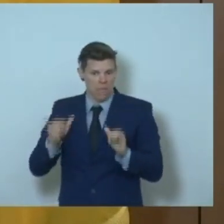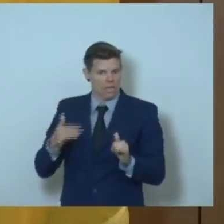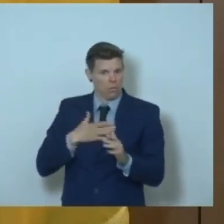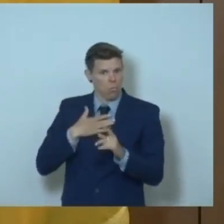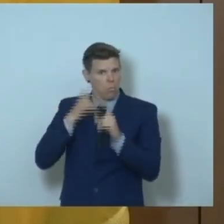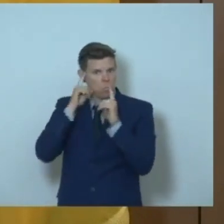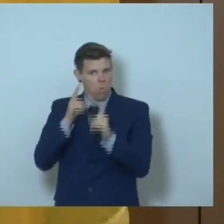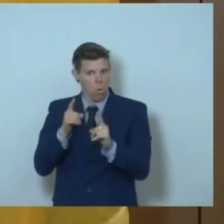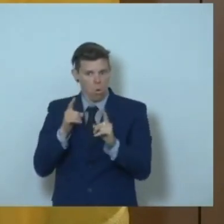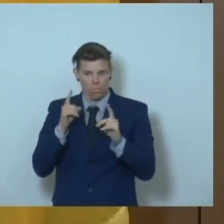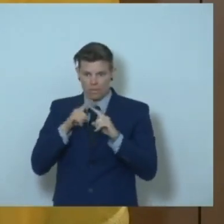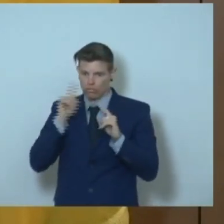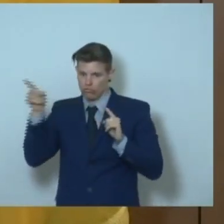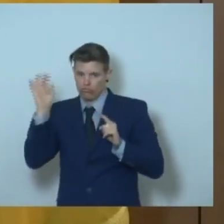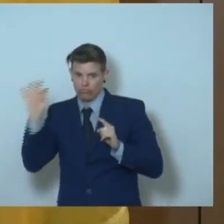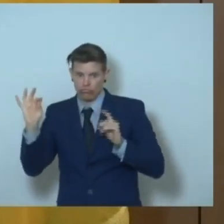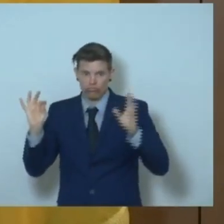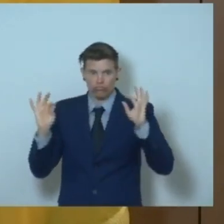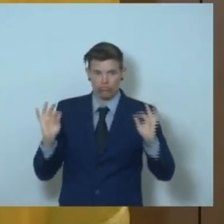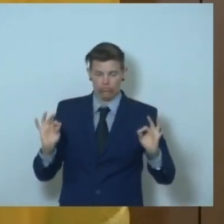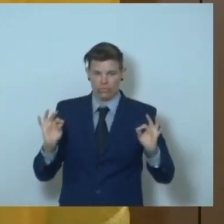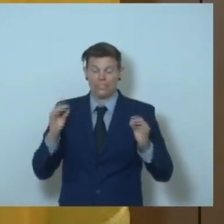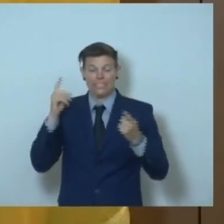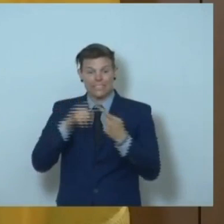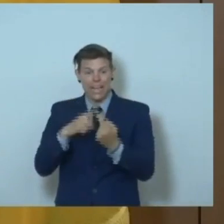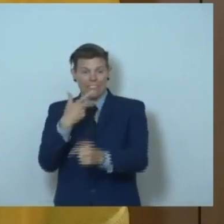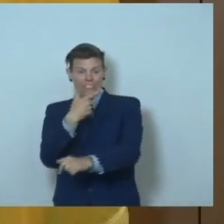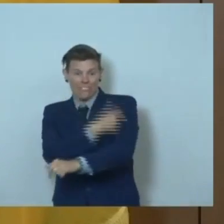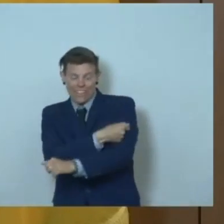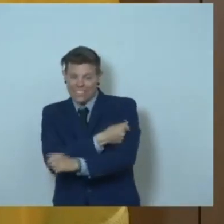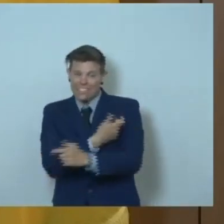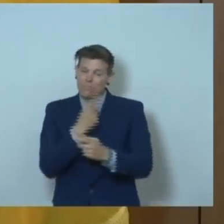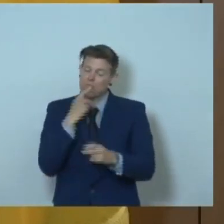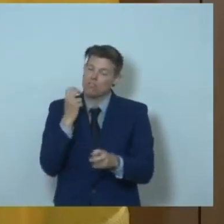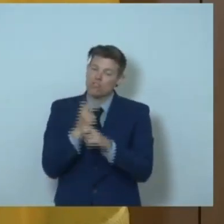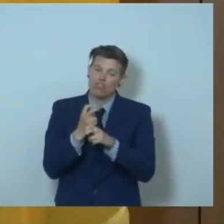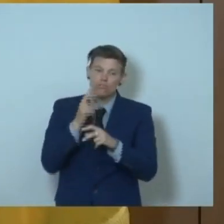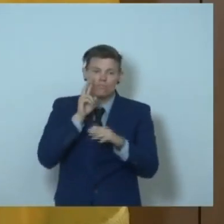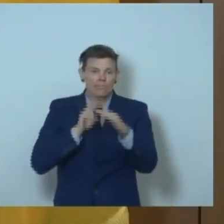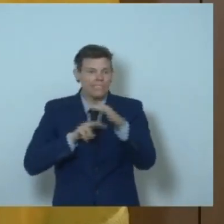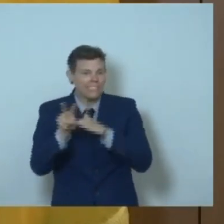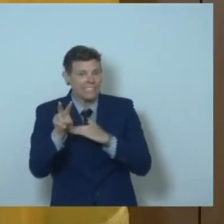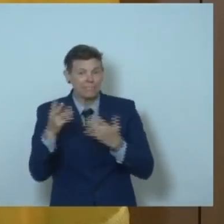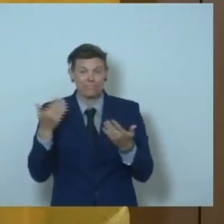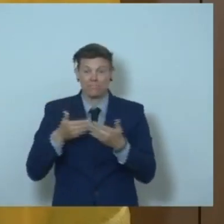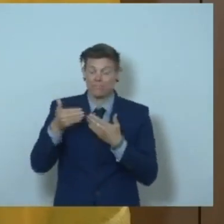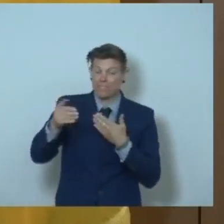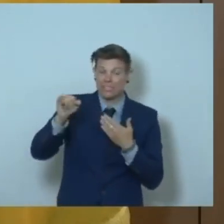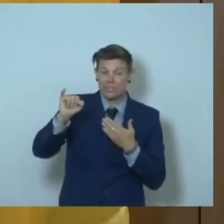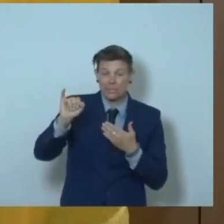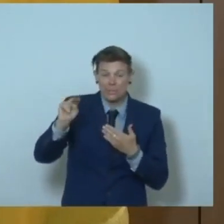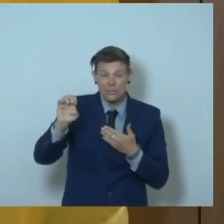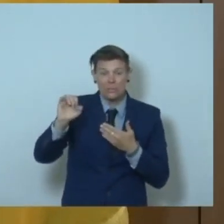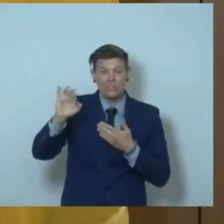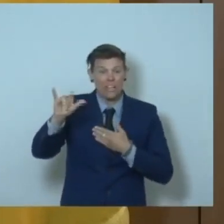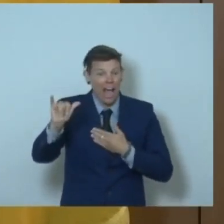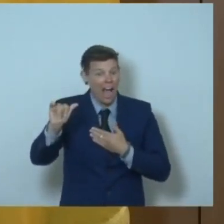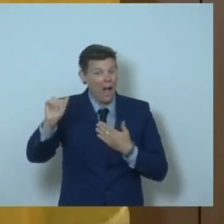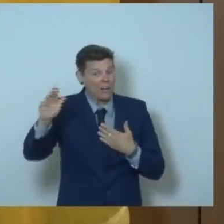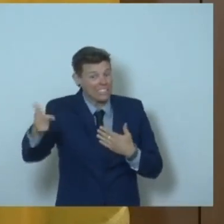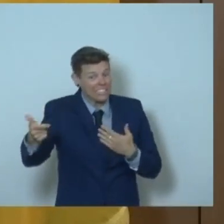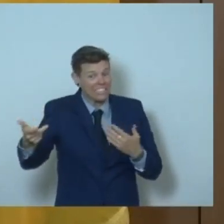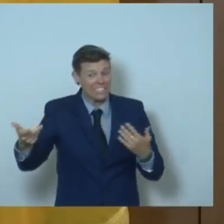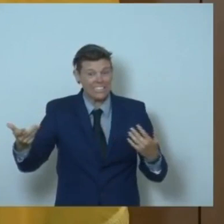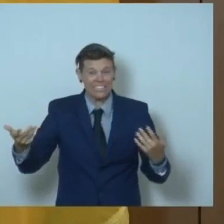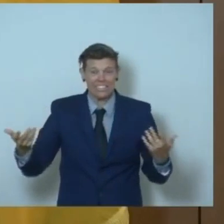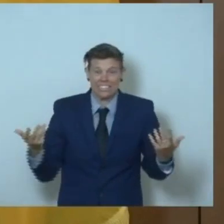we have a vaccine. I just don't see that as being June, July, and August, and I know that that's